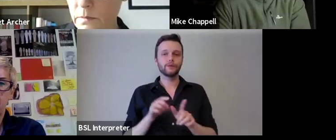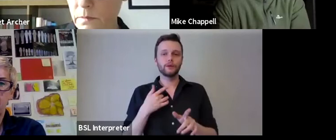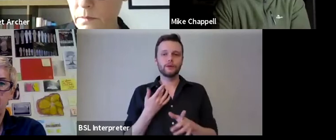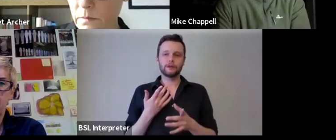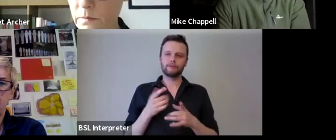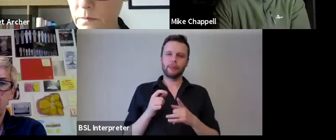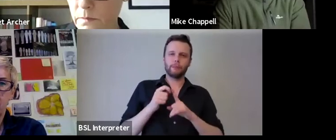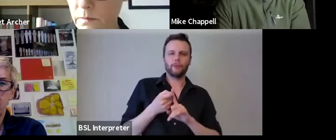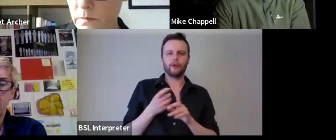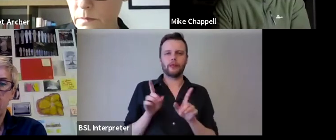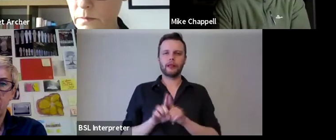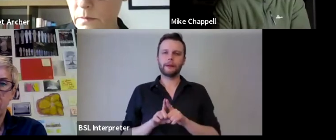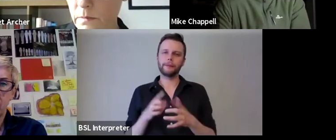like